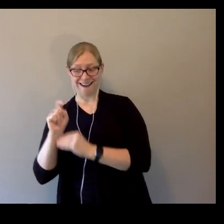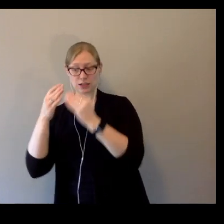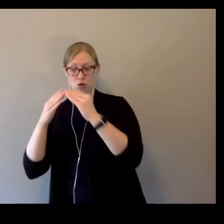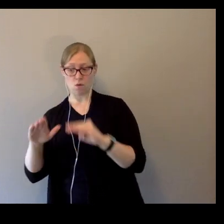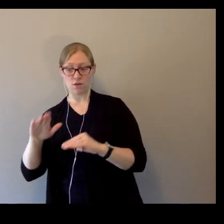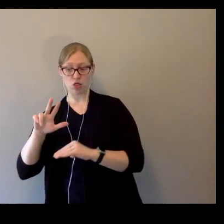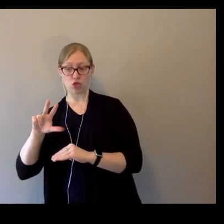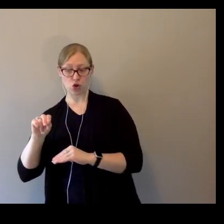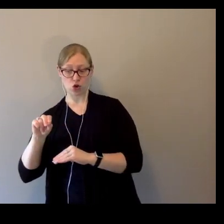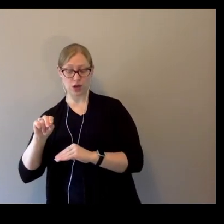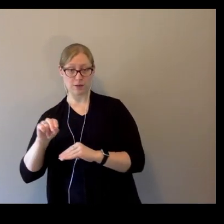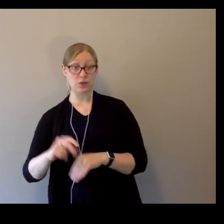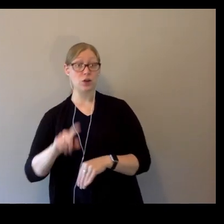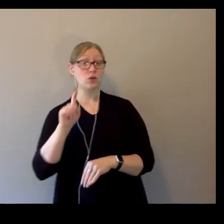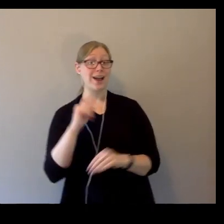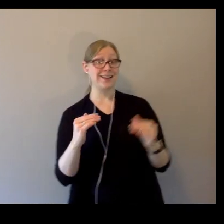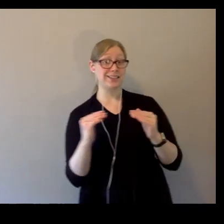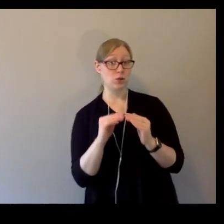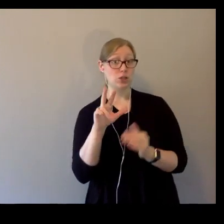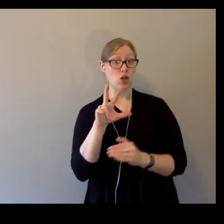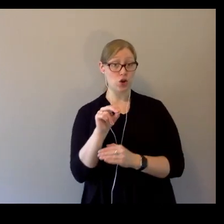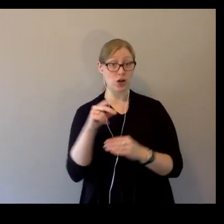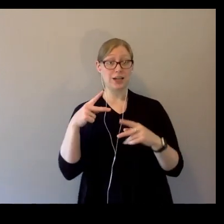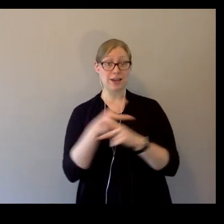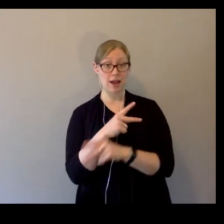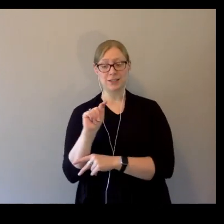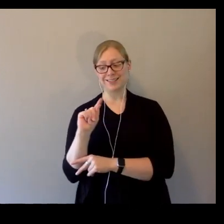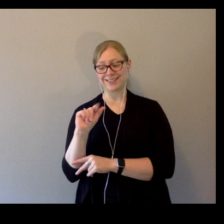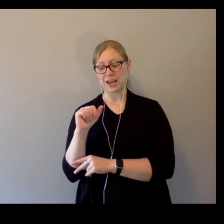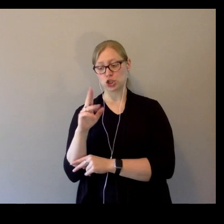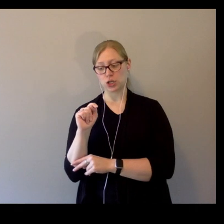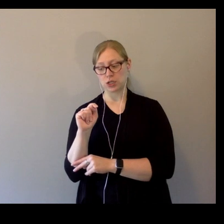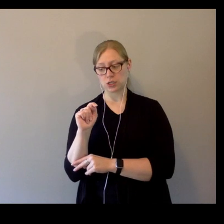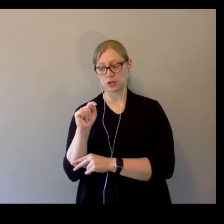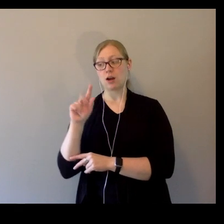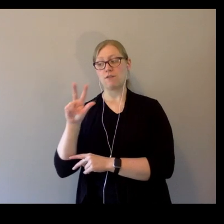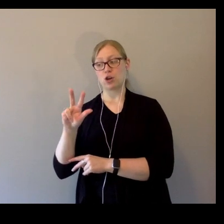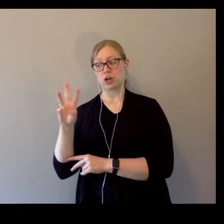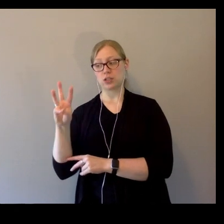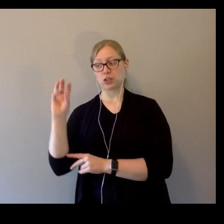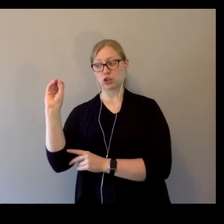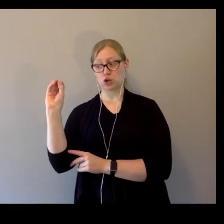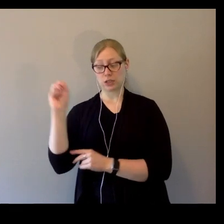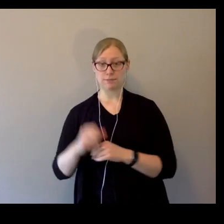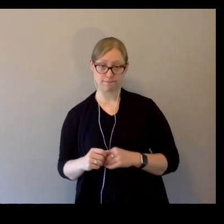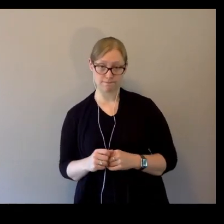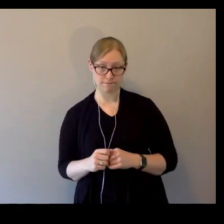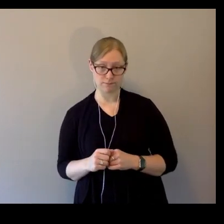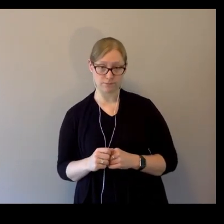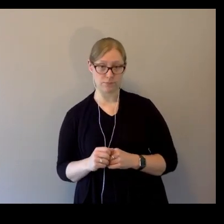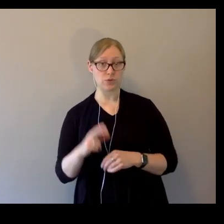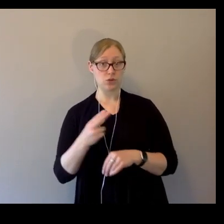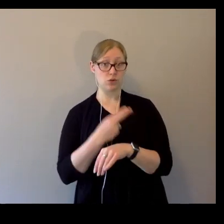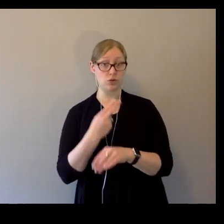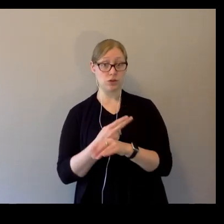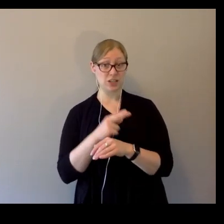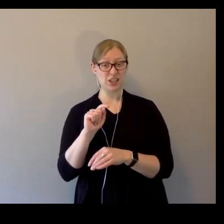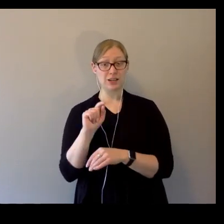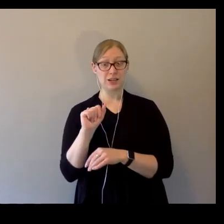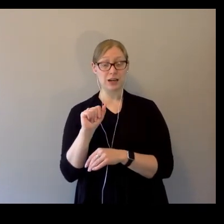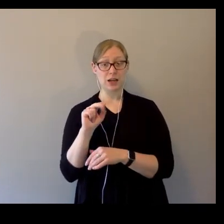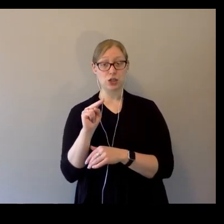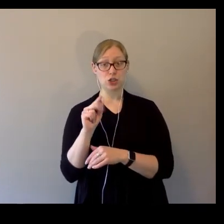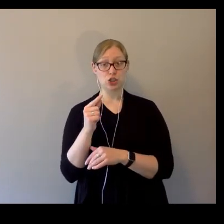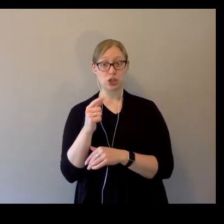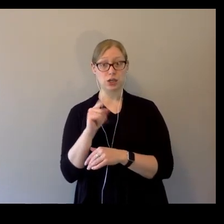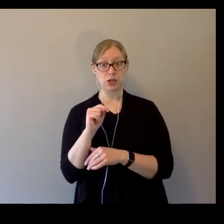So x is going to be equal to 30 times the tangent of 36 degrees. And using the tangent key